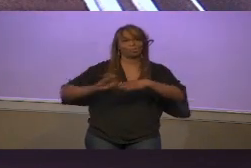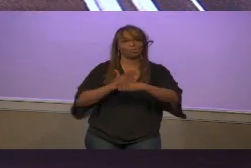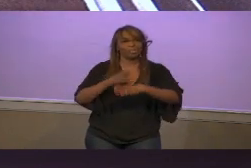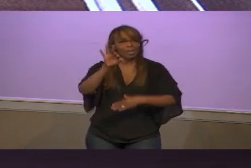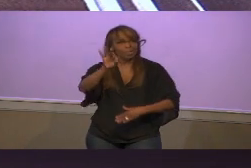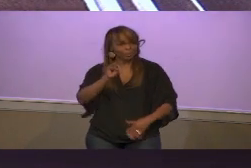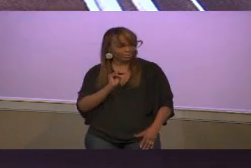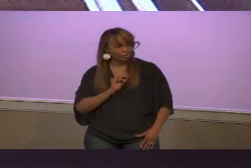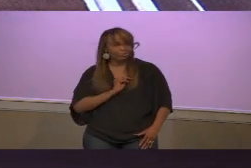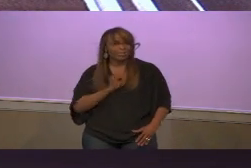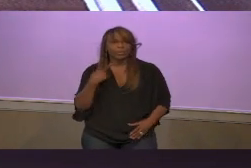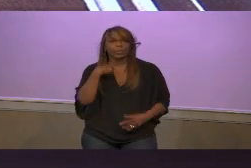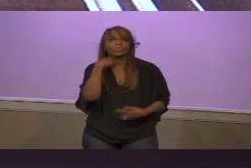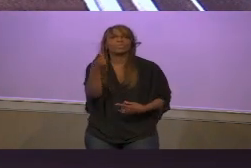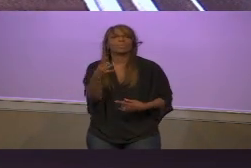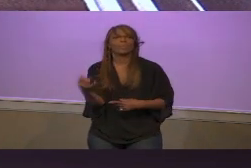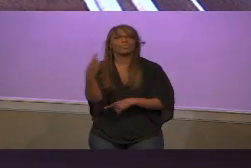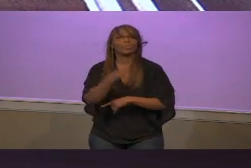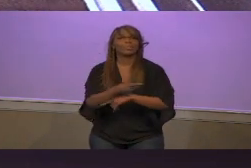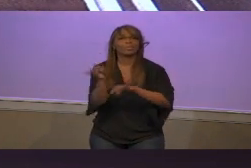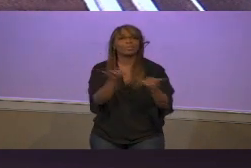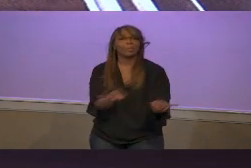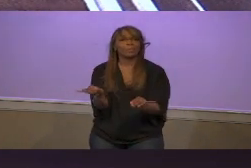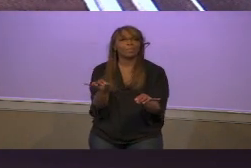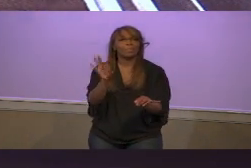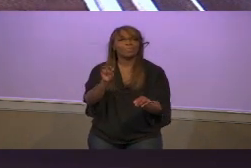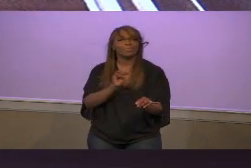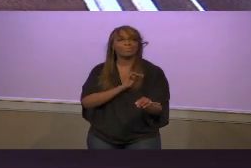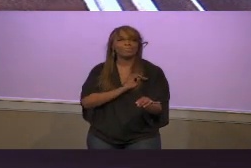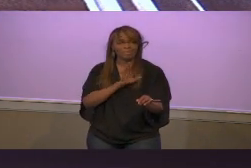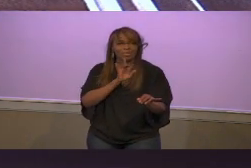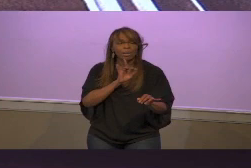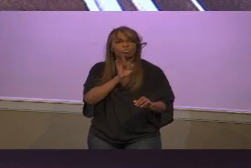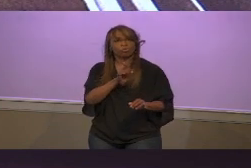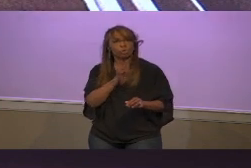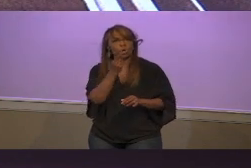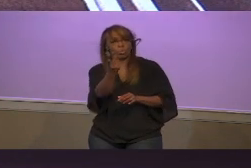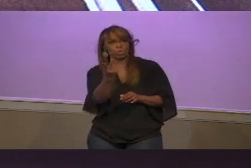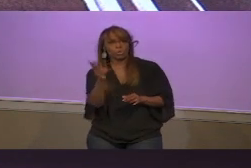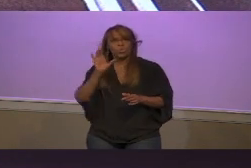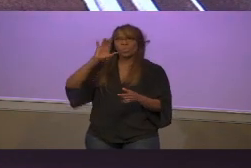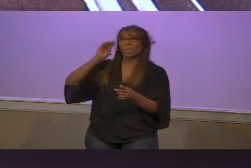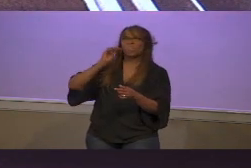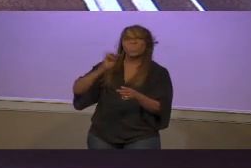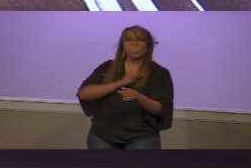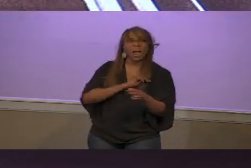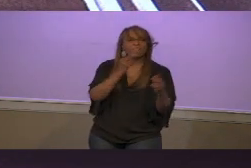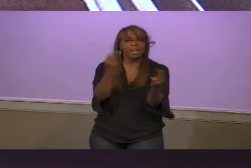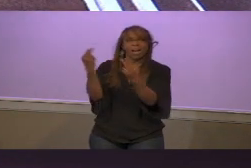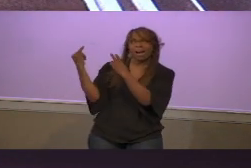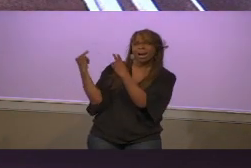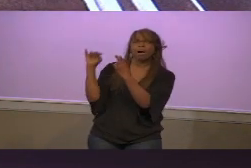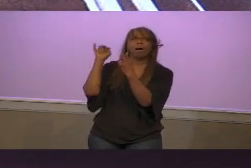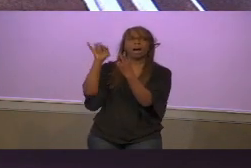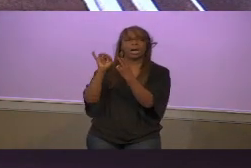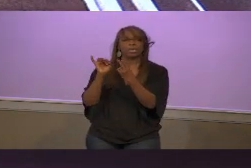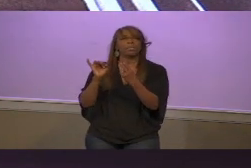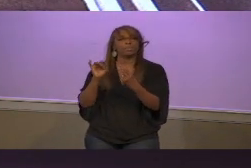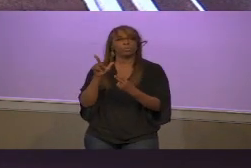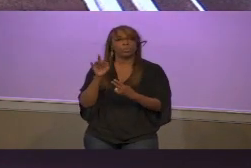Pastor McGriff, we have to tell today. I'm sure that when you and Monica reflect over these 21